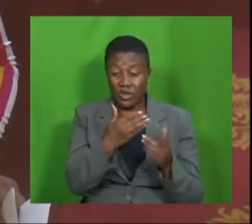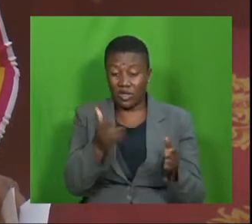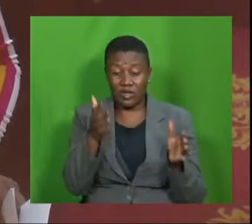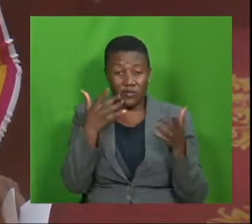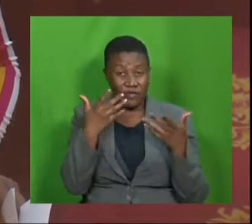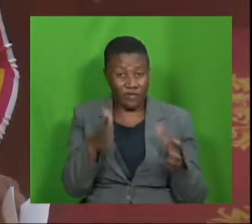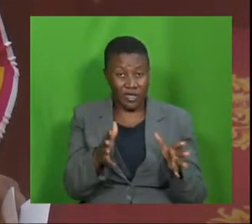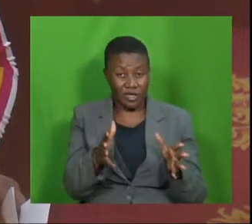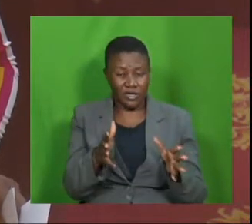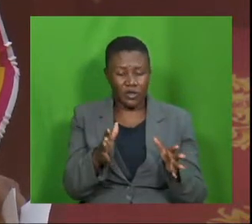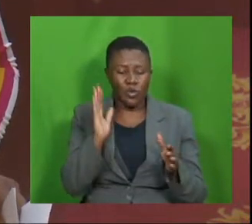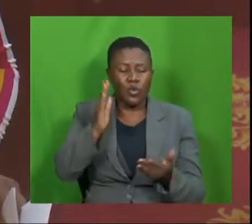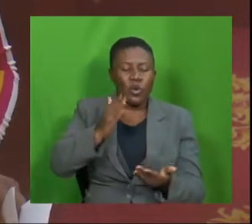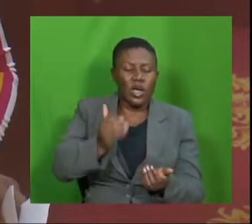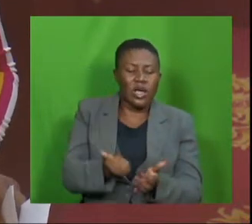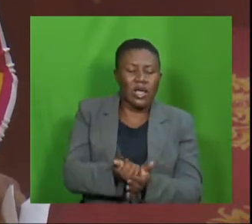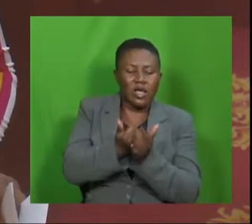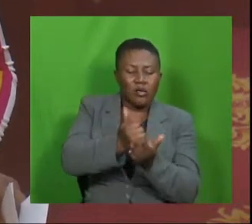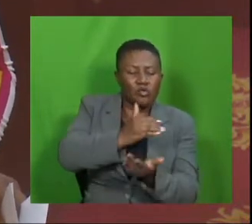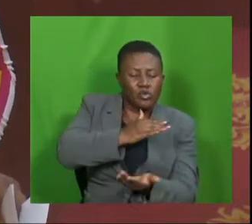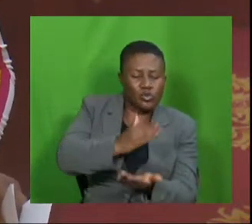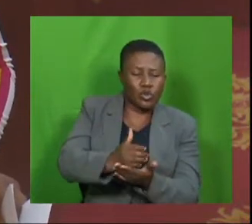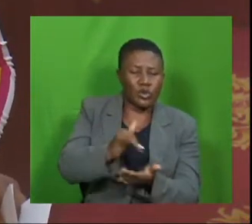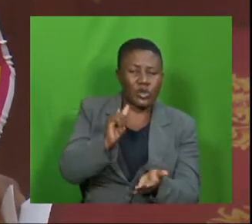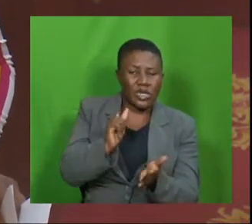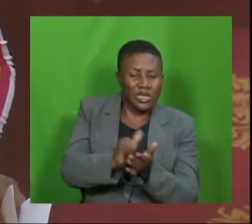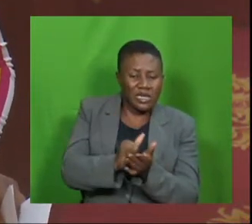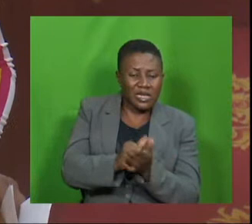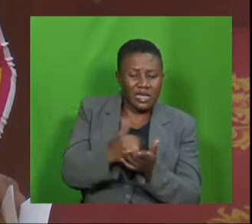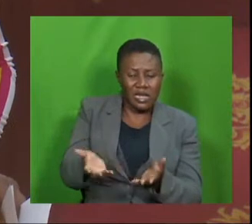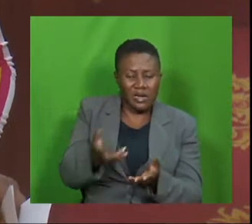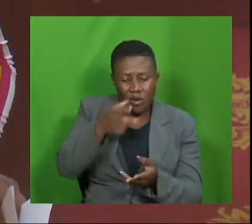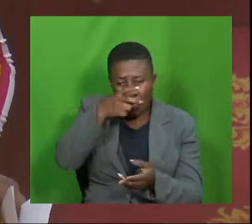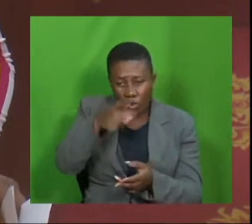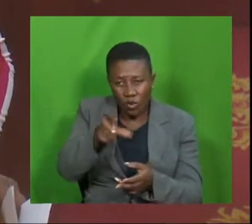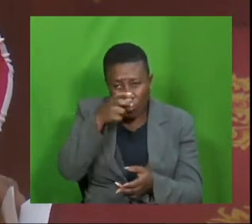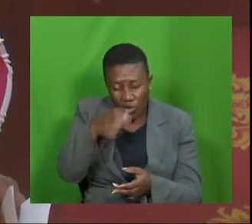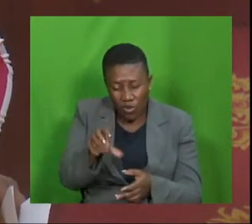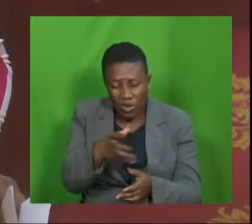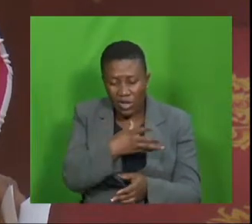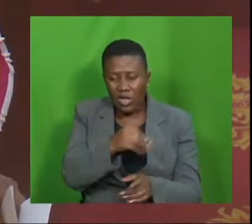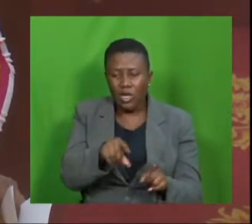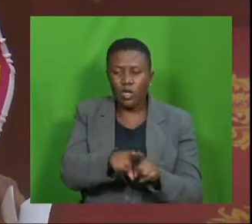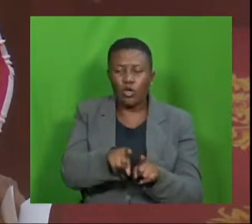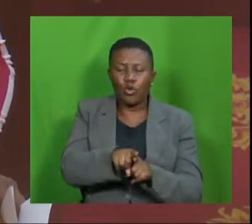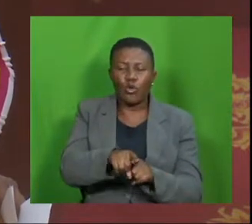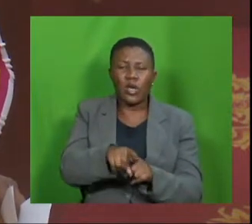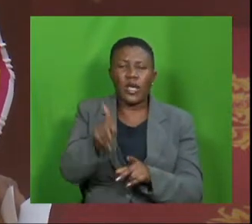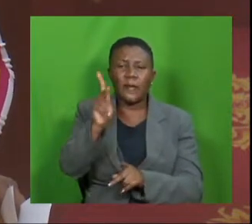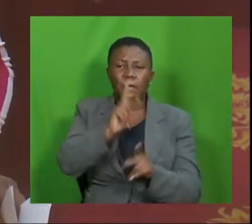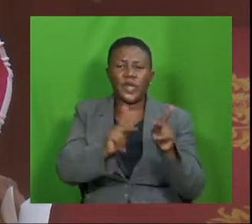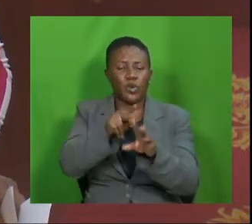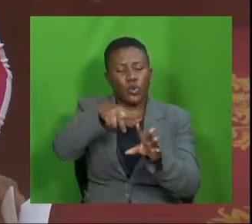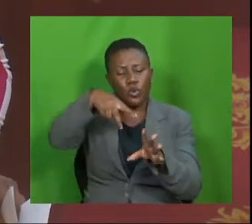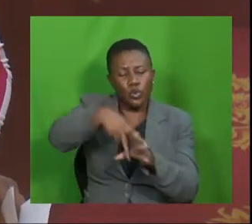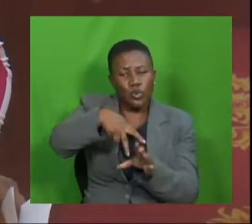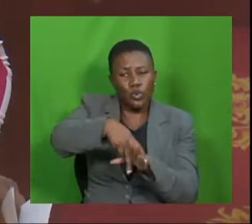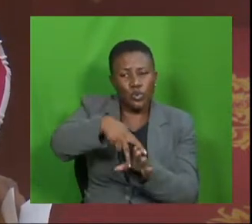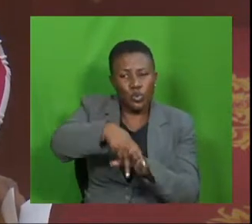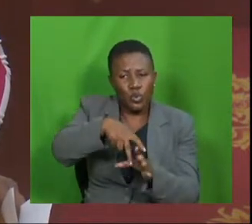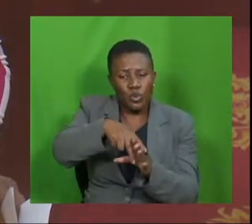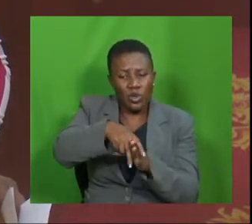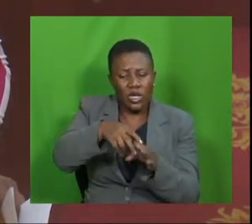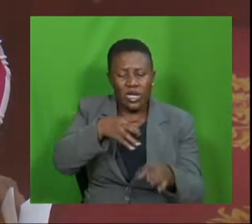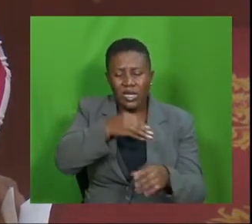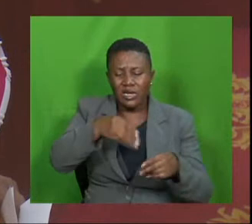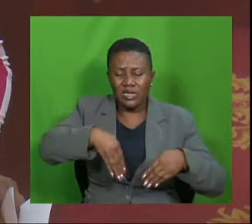fact eradicate completely all the unauthorized people who buy the fuel and sell them at a